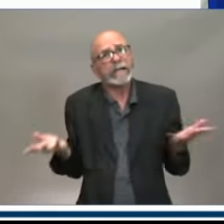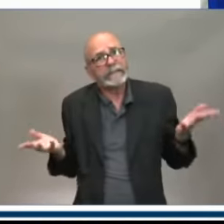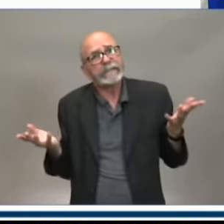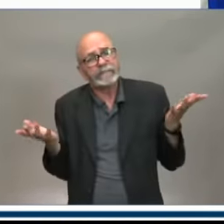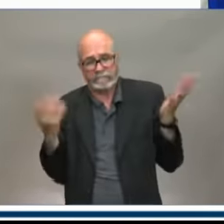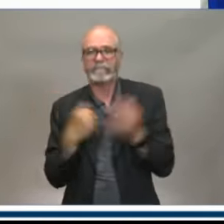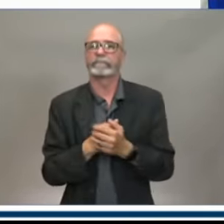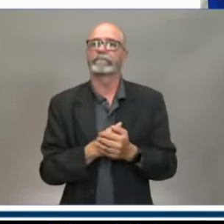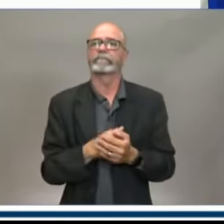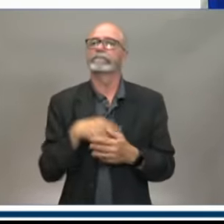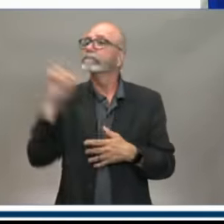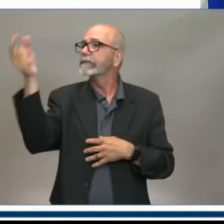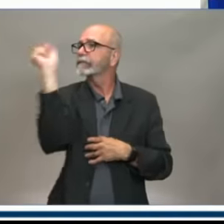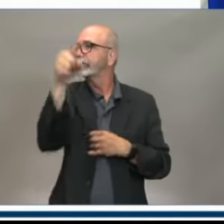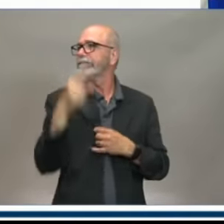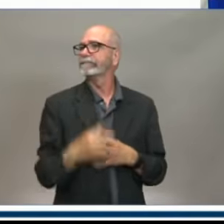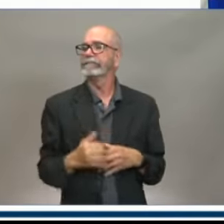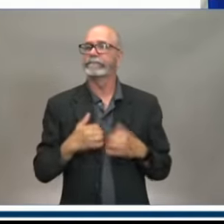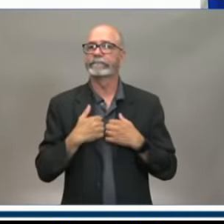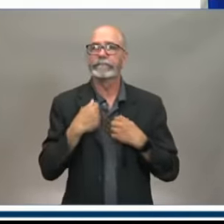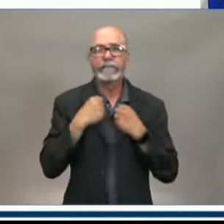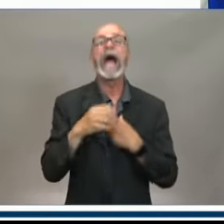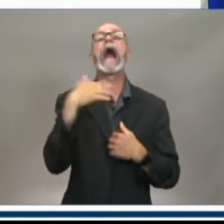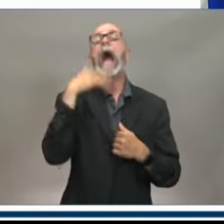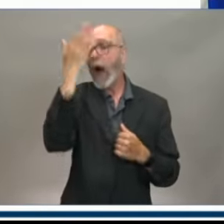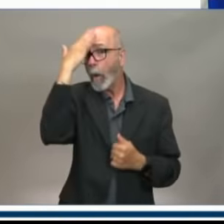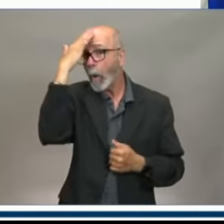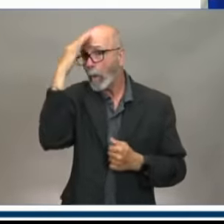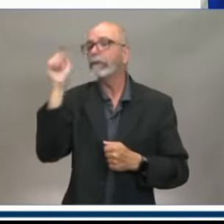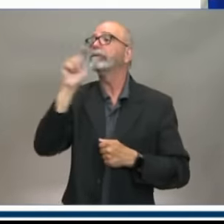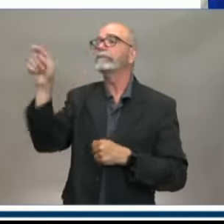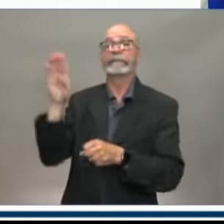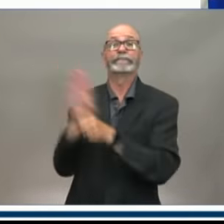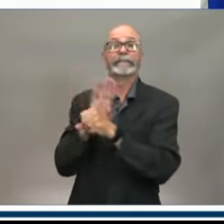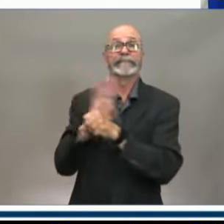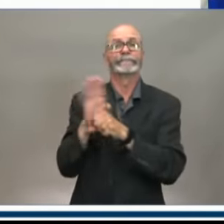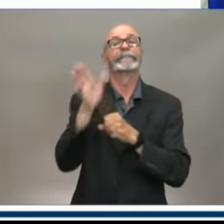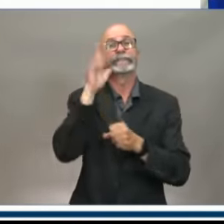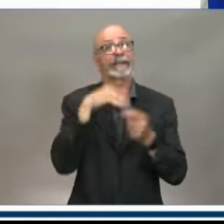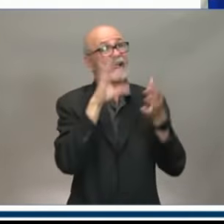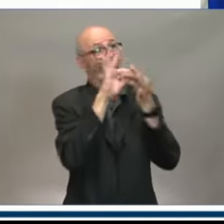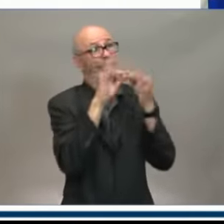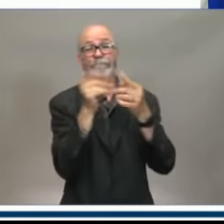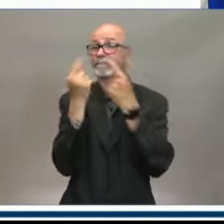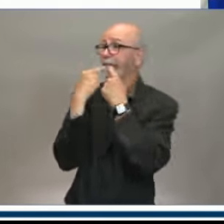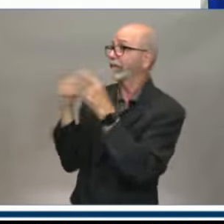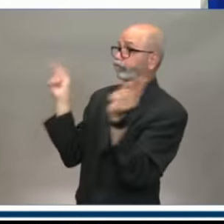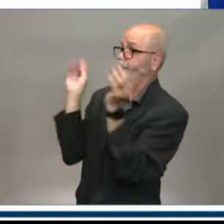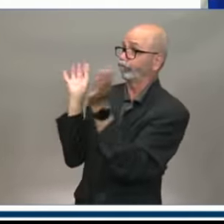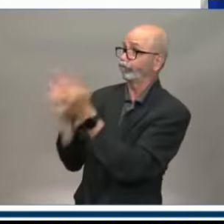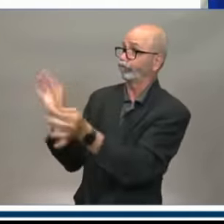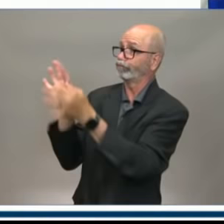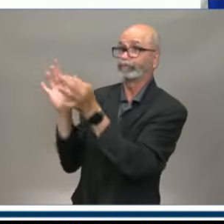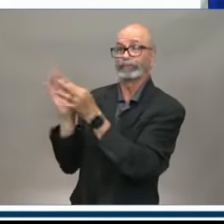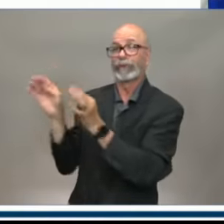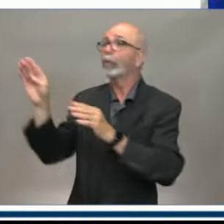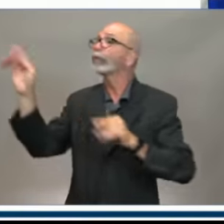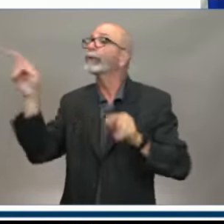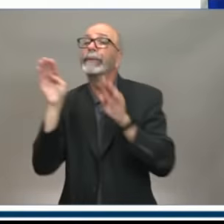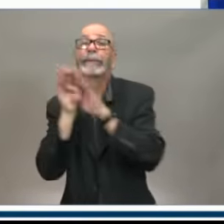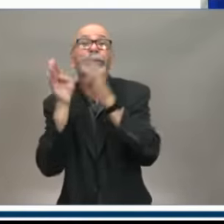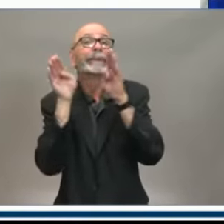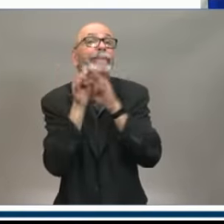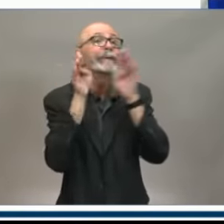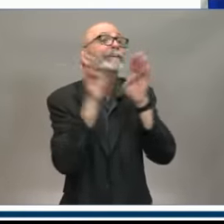I understand that all the businesses are expected to at least be allowed to open at the same time once you have properly consulted with everyone. But